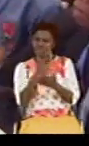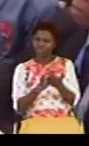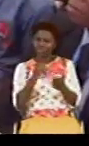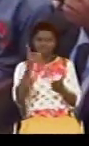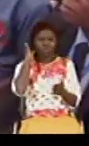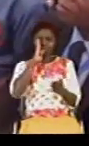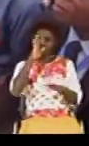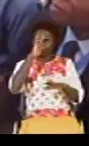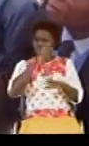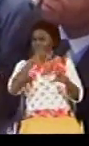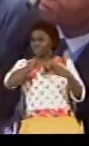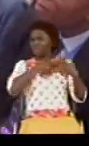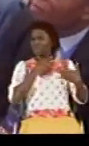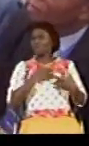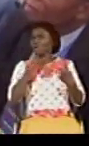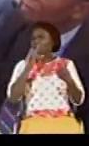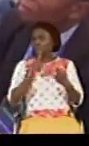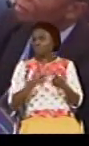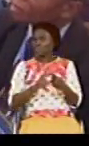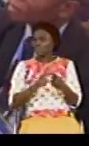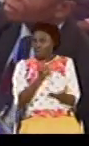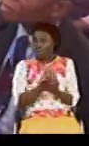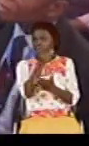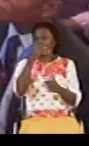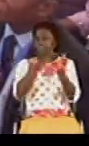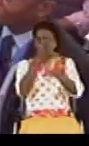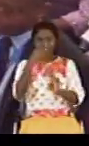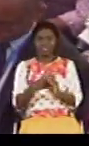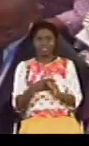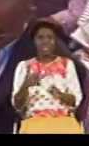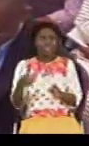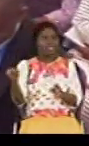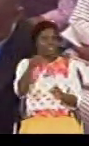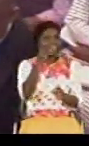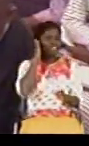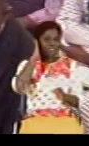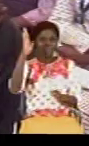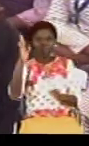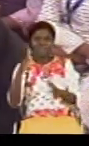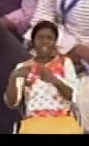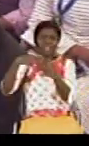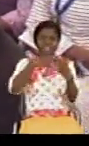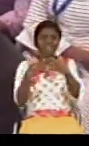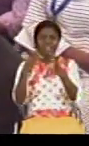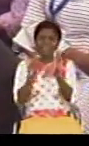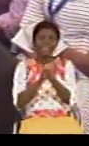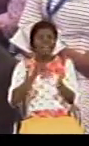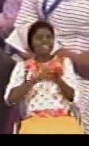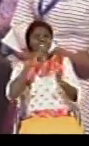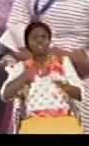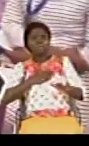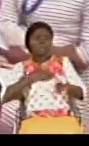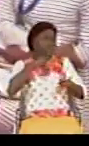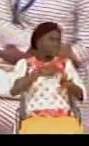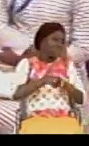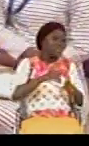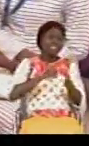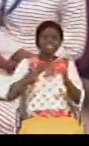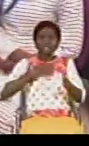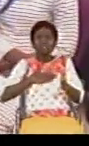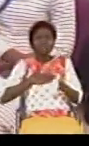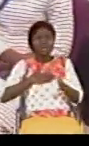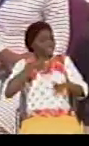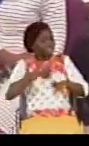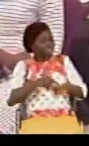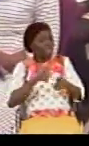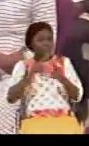It's my turn. It's my turn to help him. It's my turn to help her. Let me do it now. Let me do, no, it's me. I